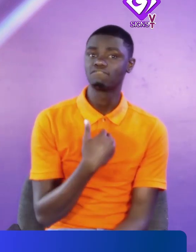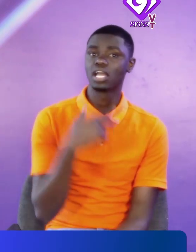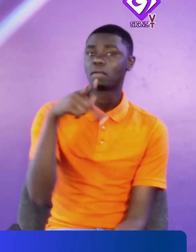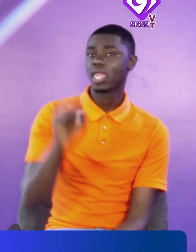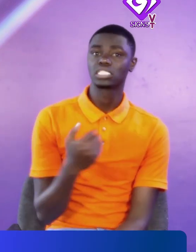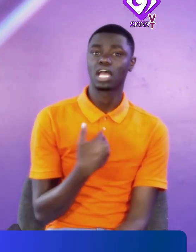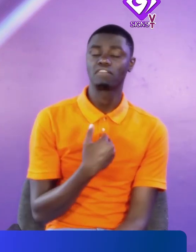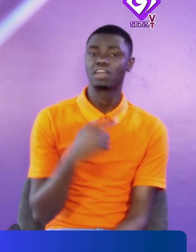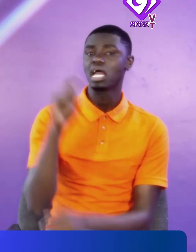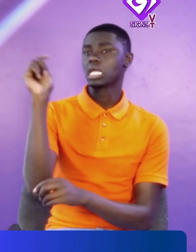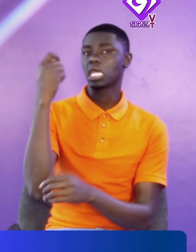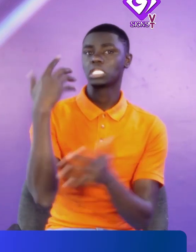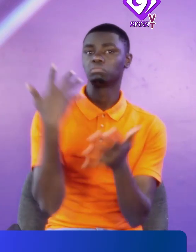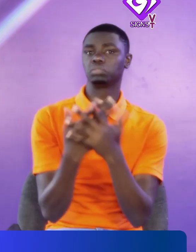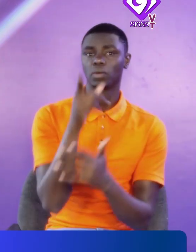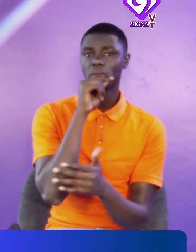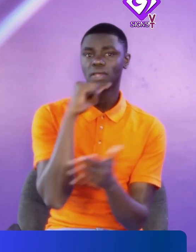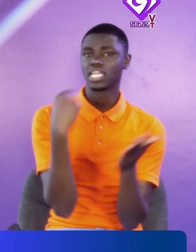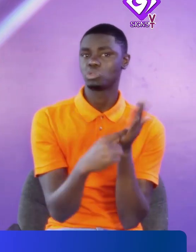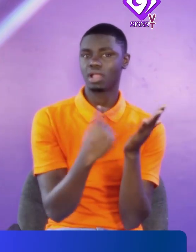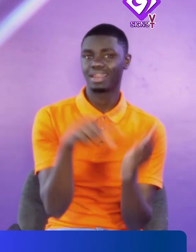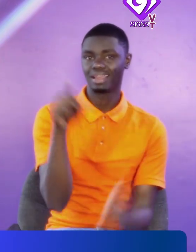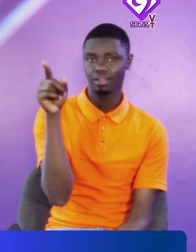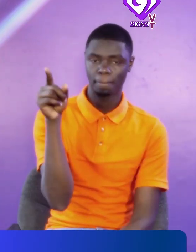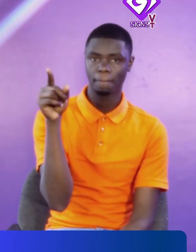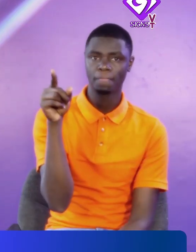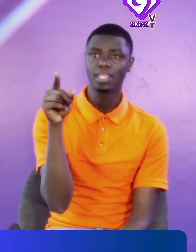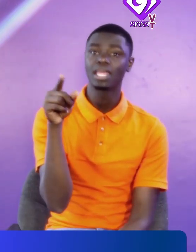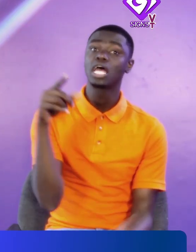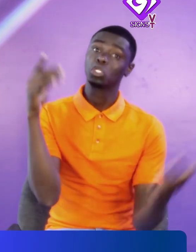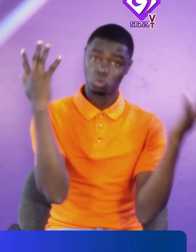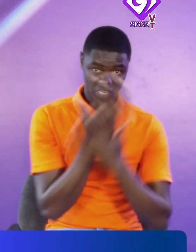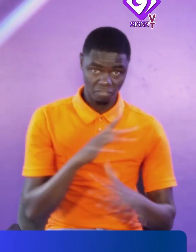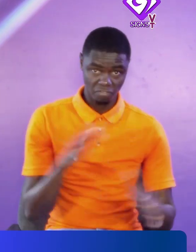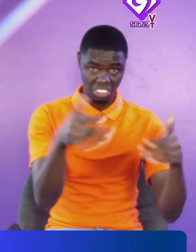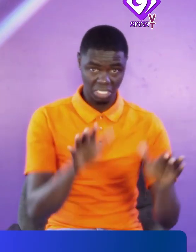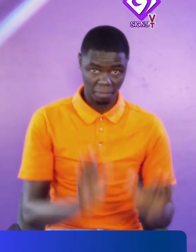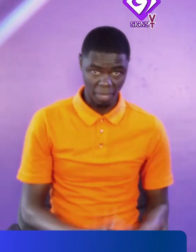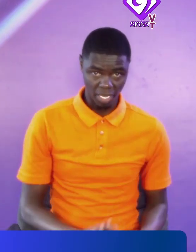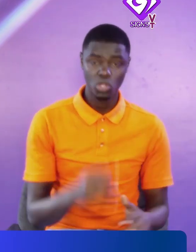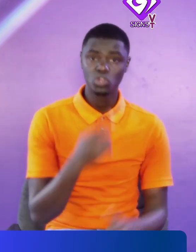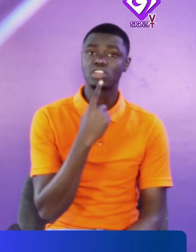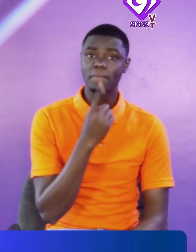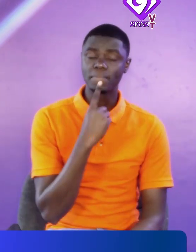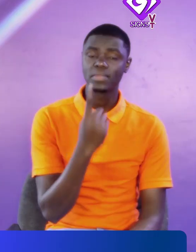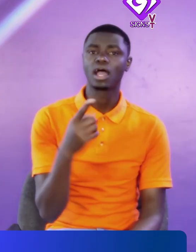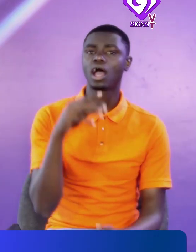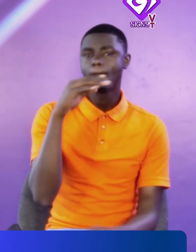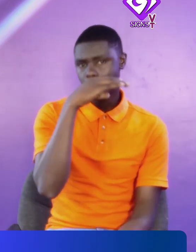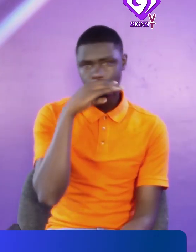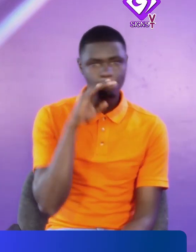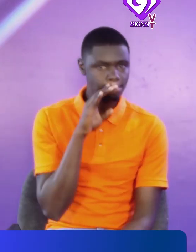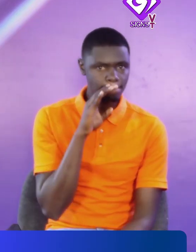ambao wameshikwa huko Uganda. Tukimaliza hii burial, tunaambia Mheshimiwa Mudavadi